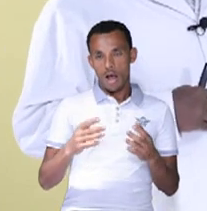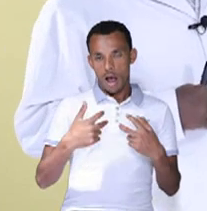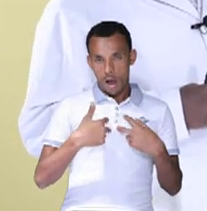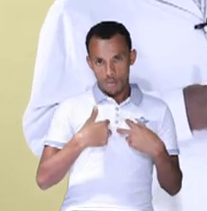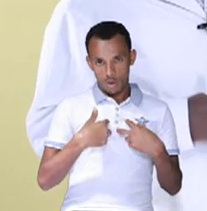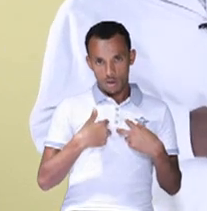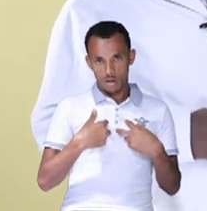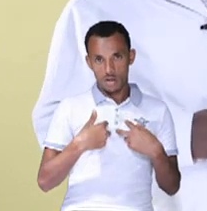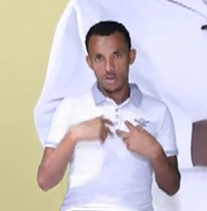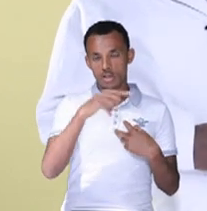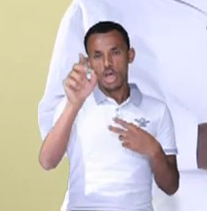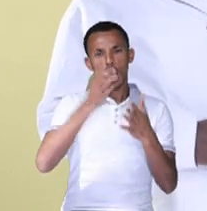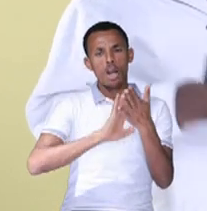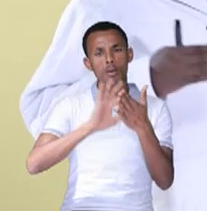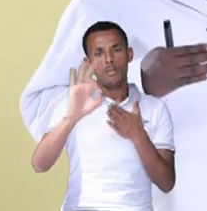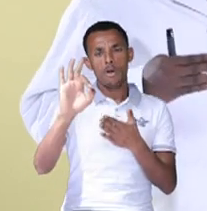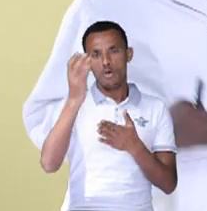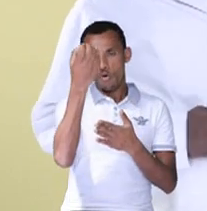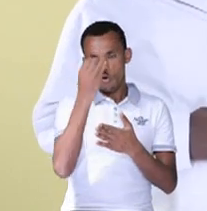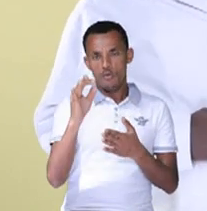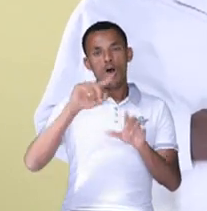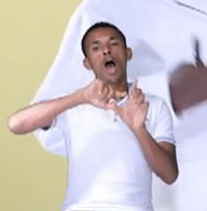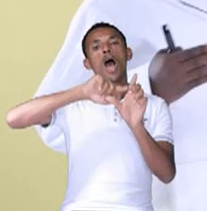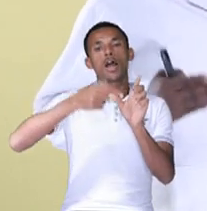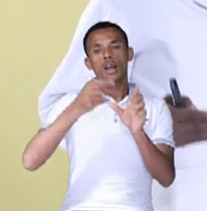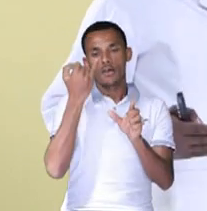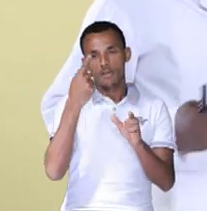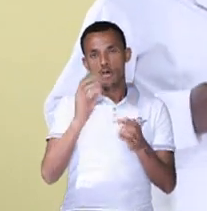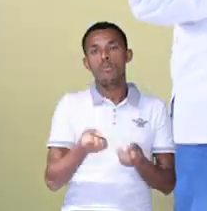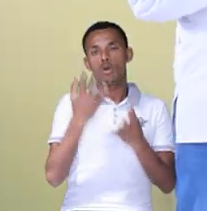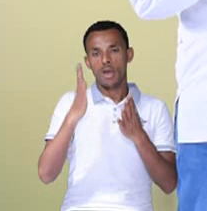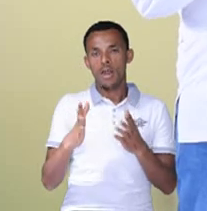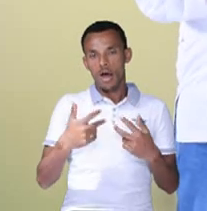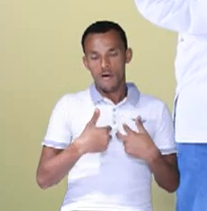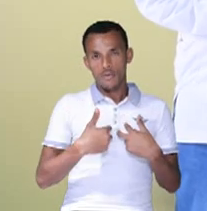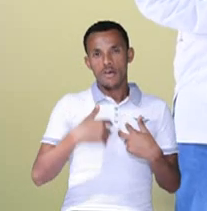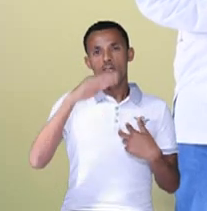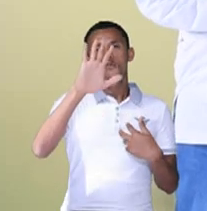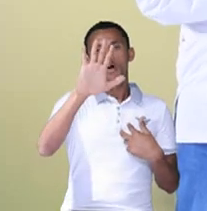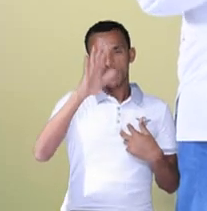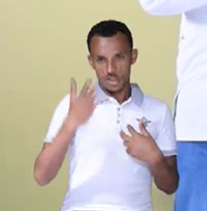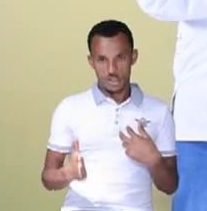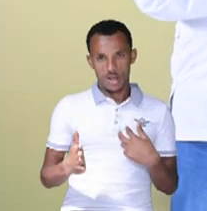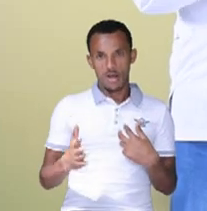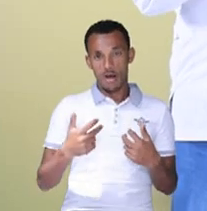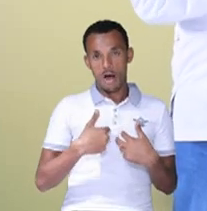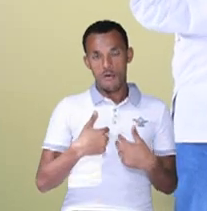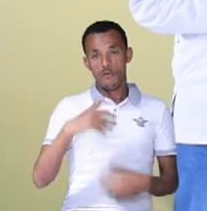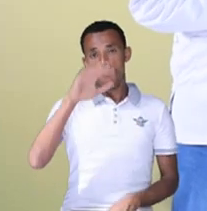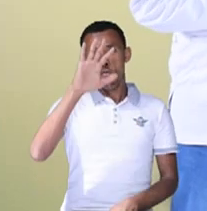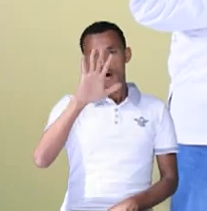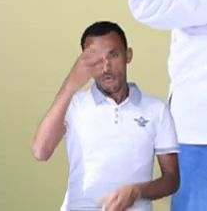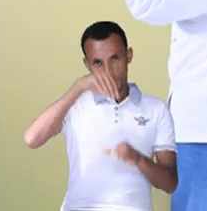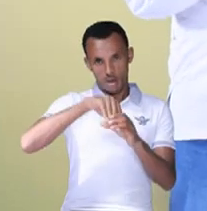having the number of angles. If the polygon having 5 sides, have